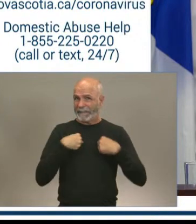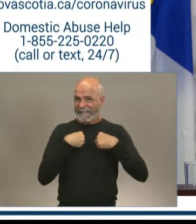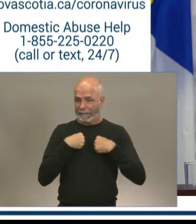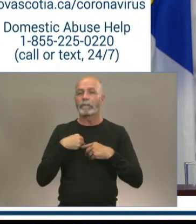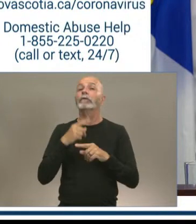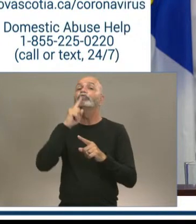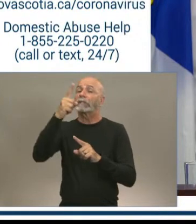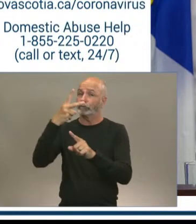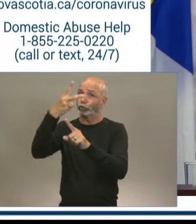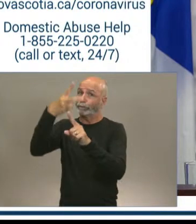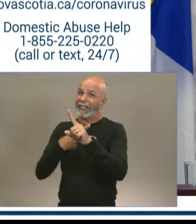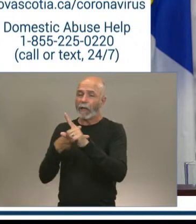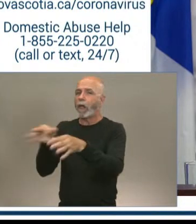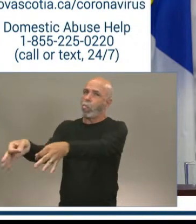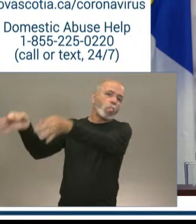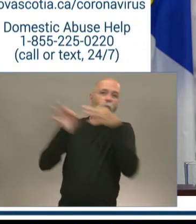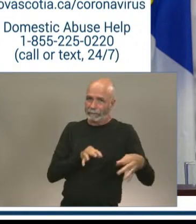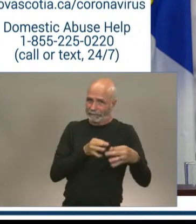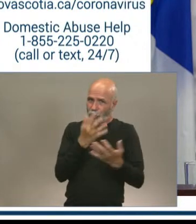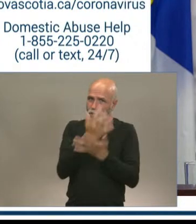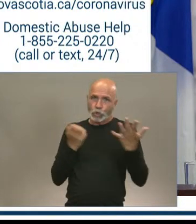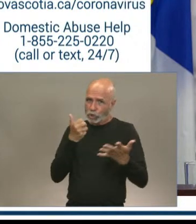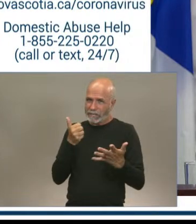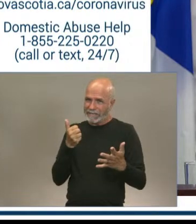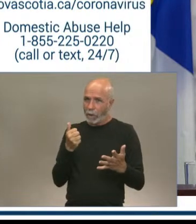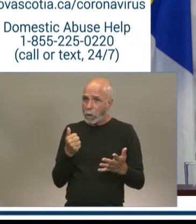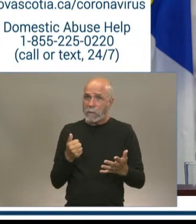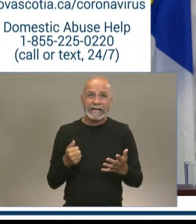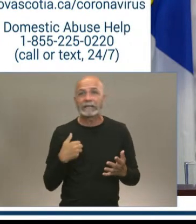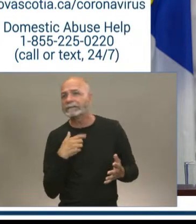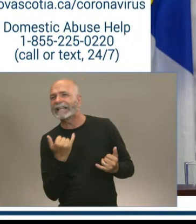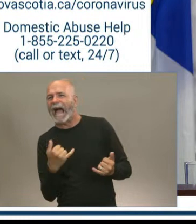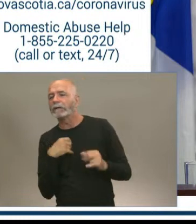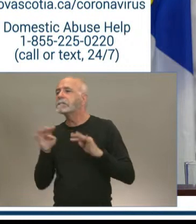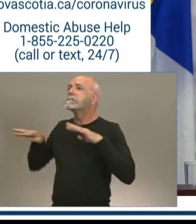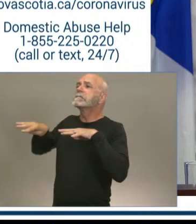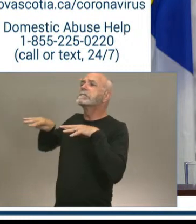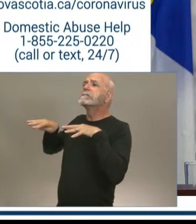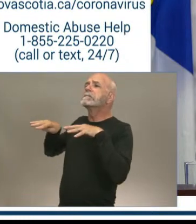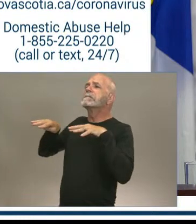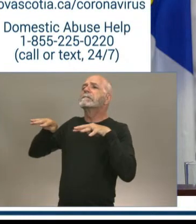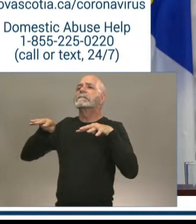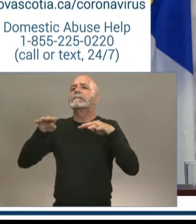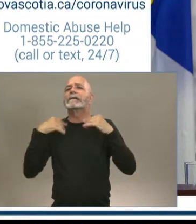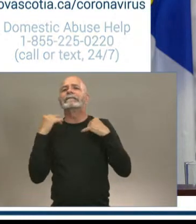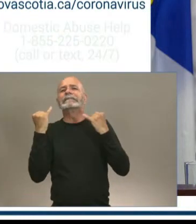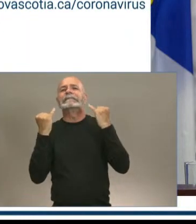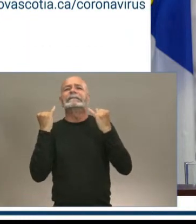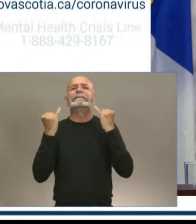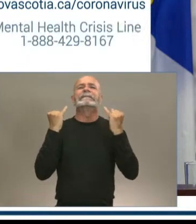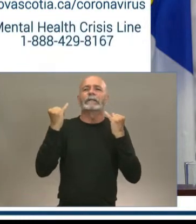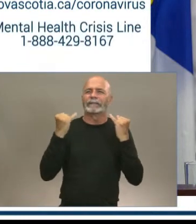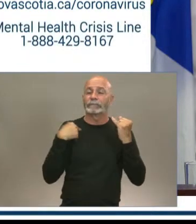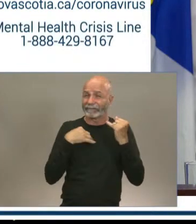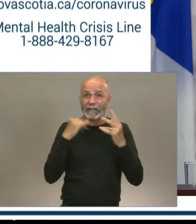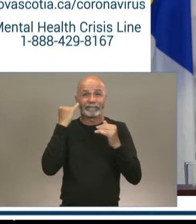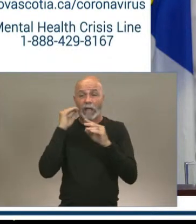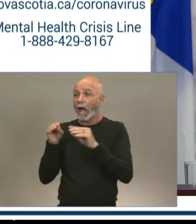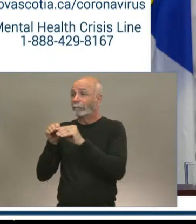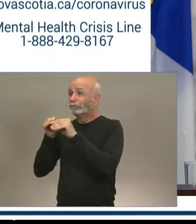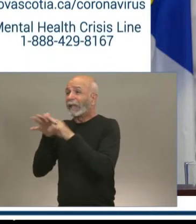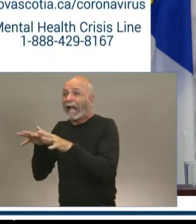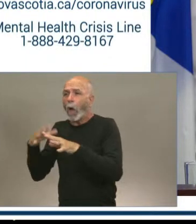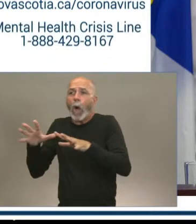and hesitant about opening up, we have a number of measures in place to mitigate that risk. If there's an outbreak or a cluster or we see